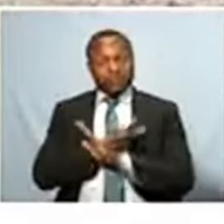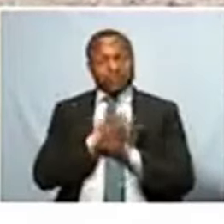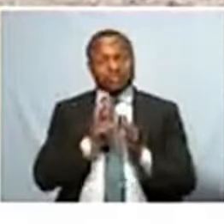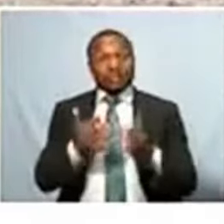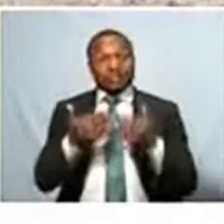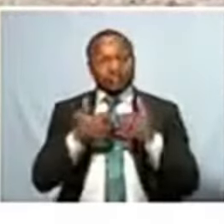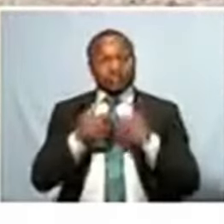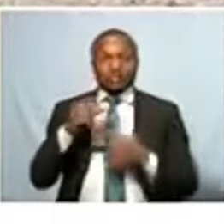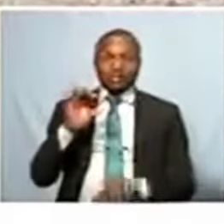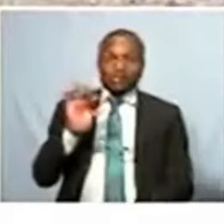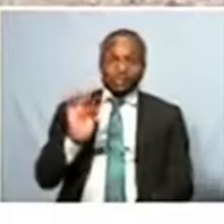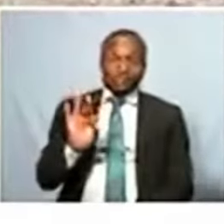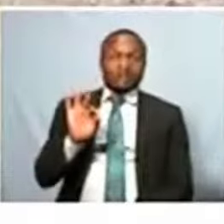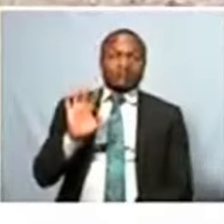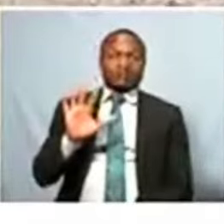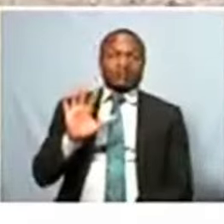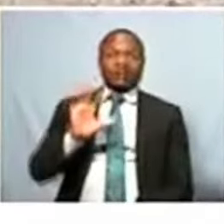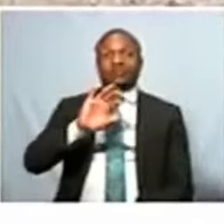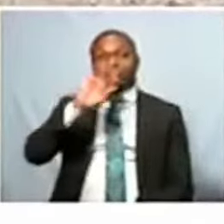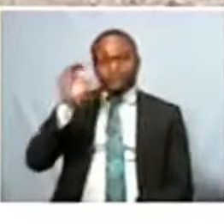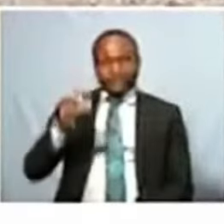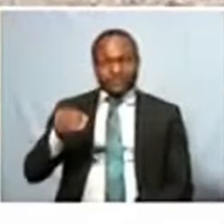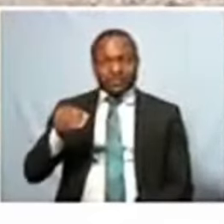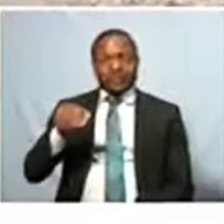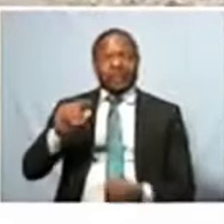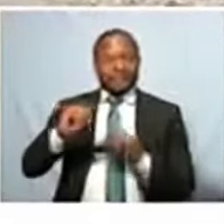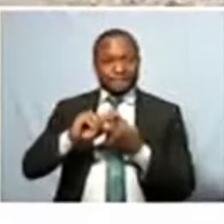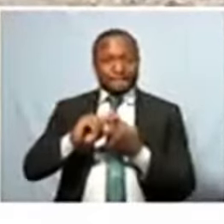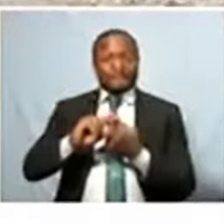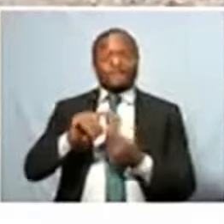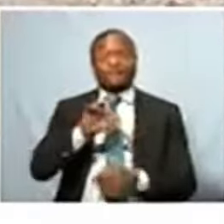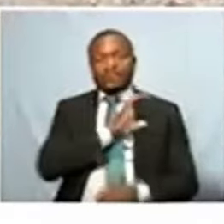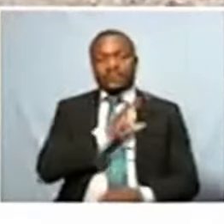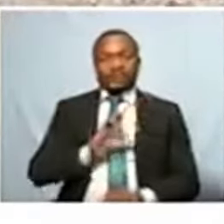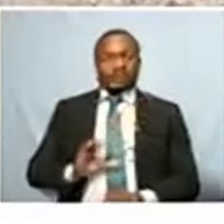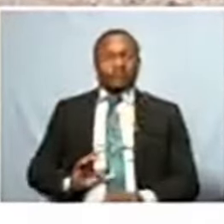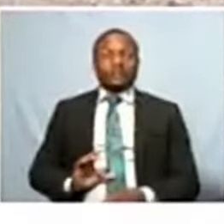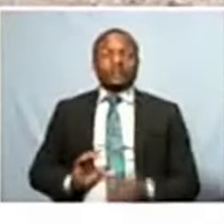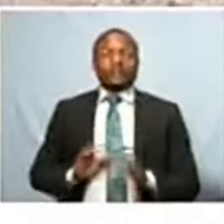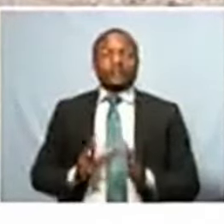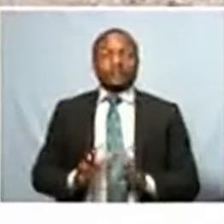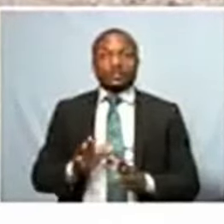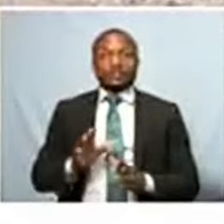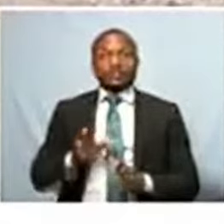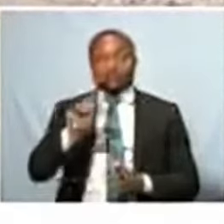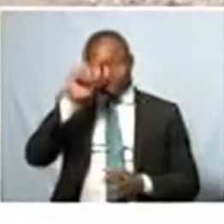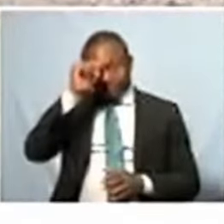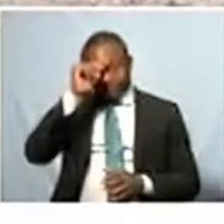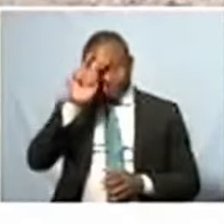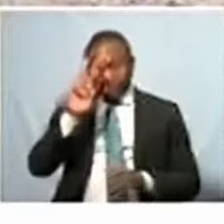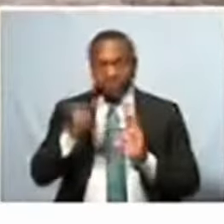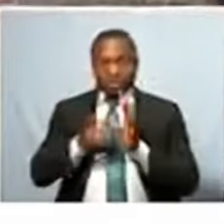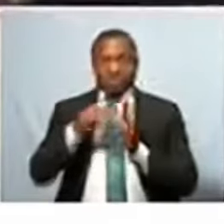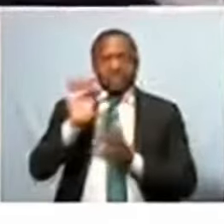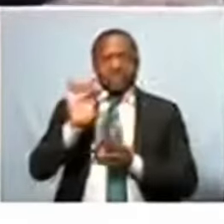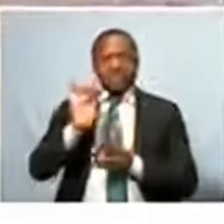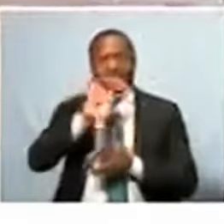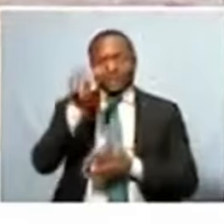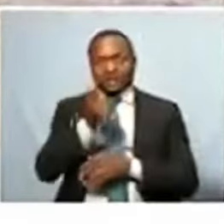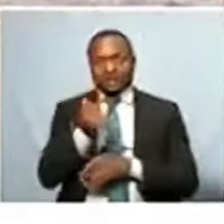have 95% plus Christians. The Muslims account for over 2.8%, and the